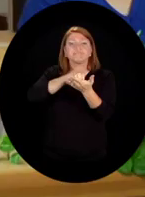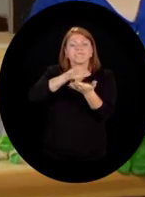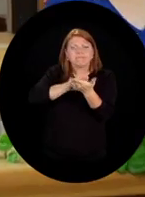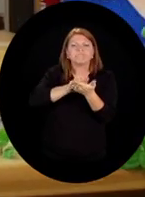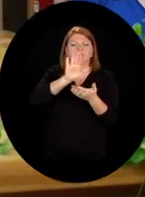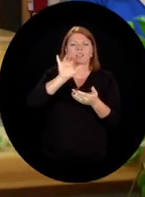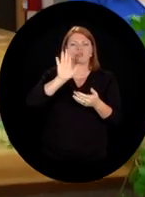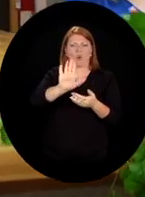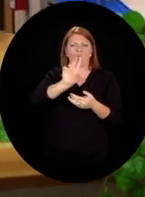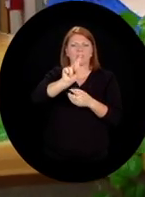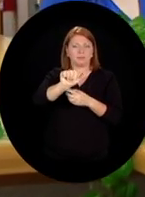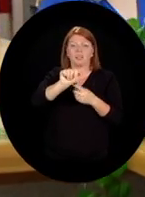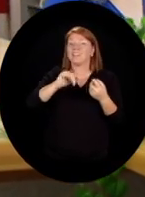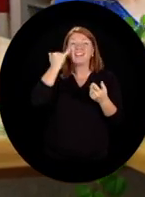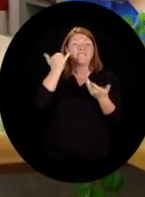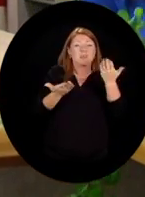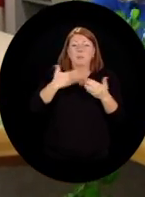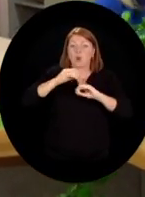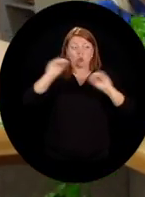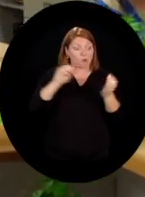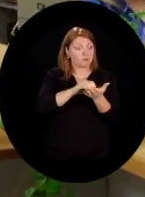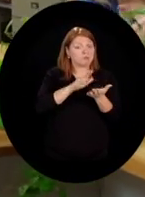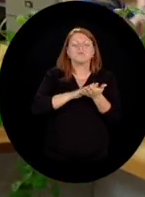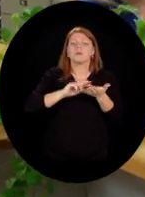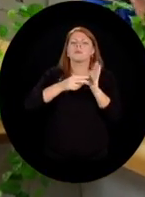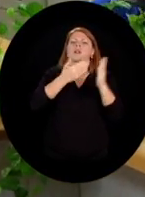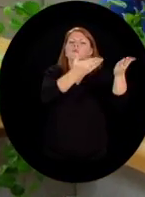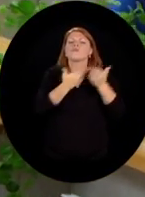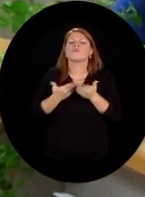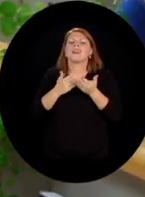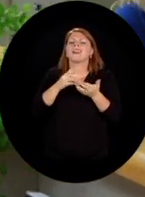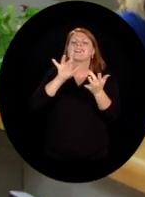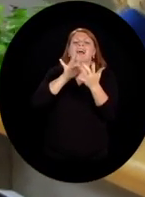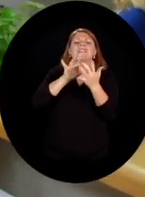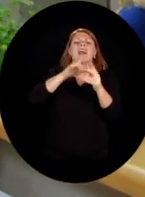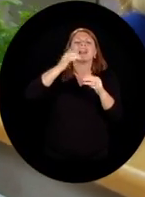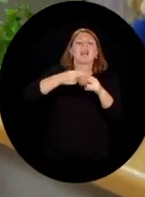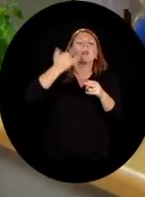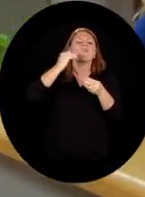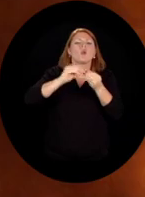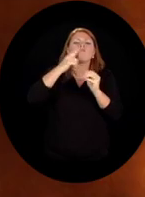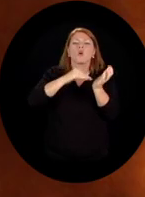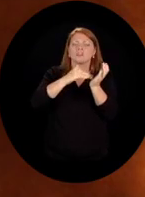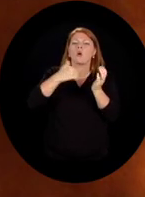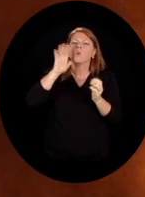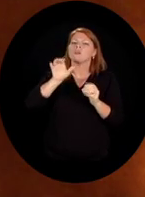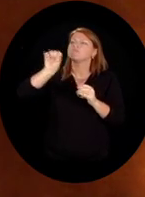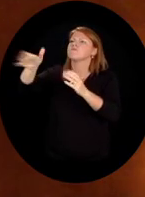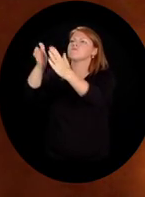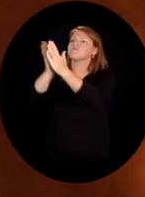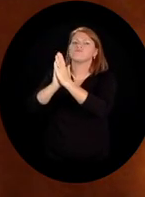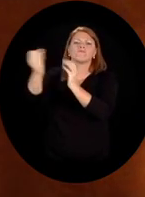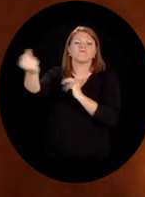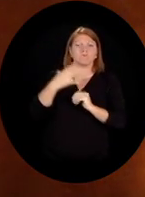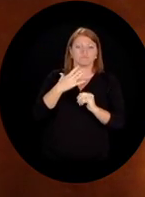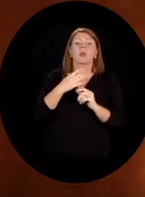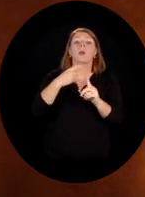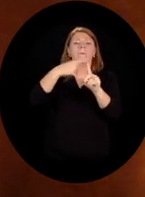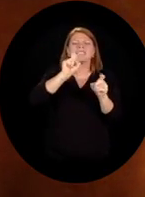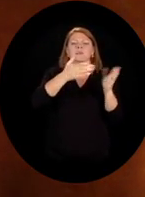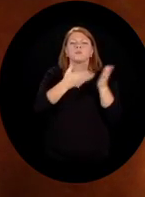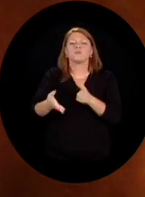of your disability. Don't have your records? Bring the contact information and we'll send for them. You also need to provide a form